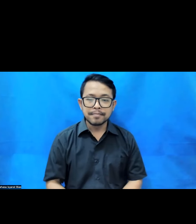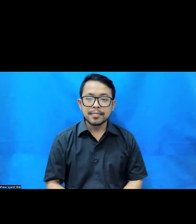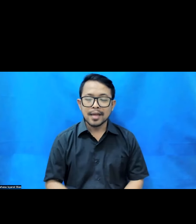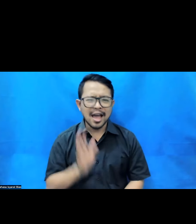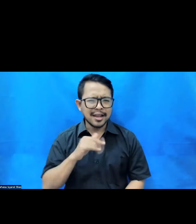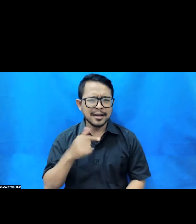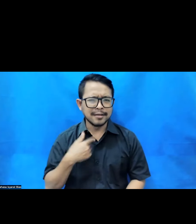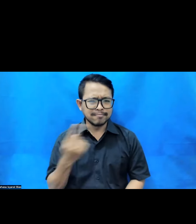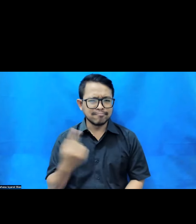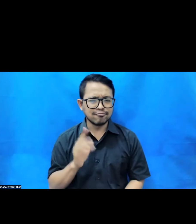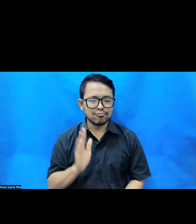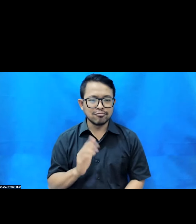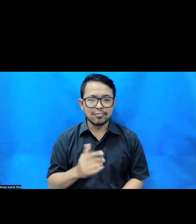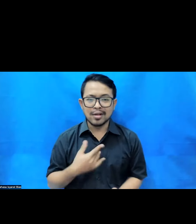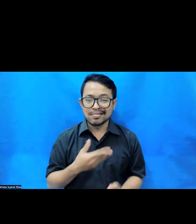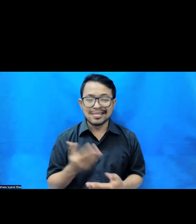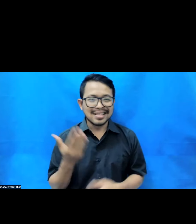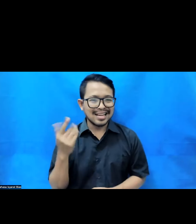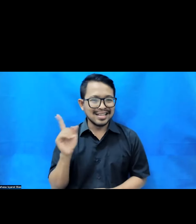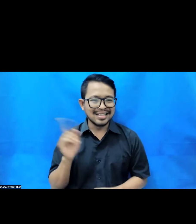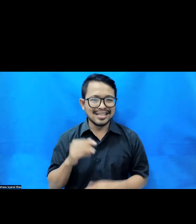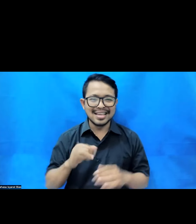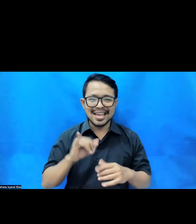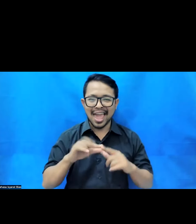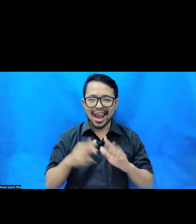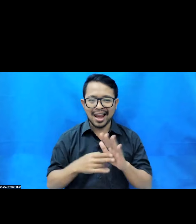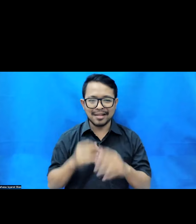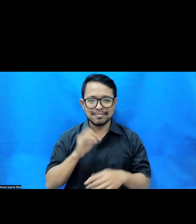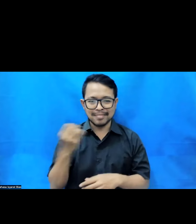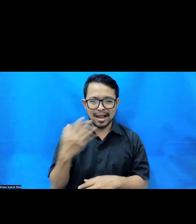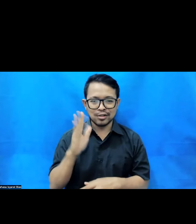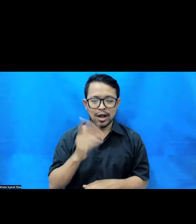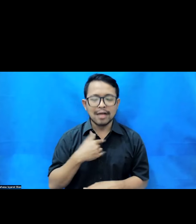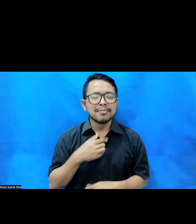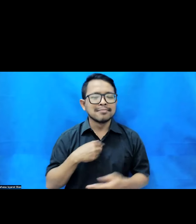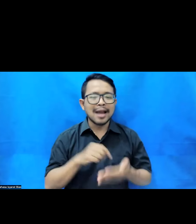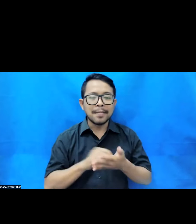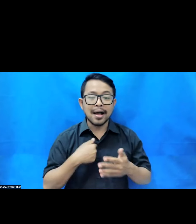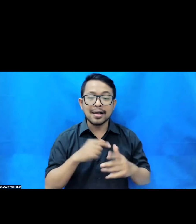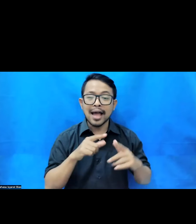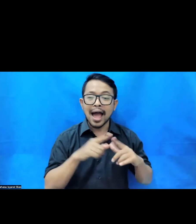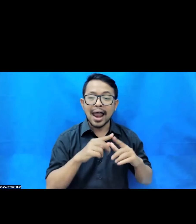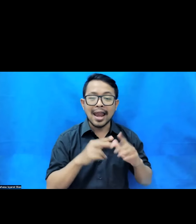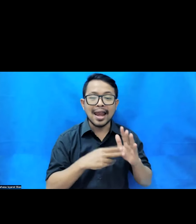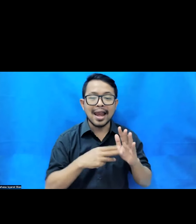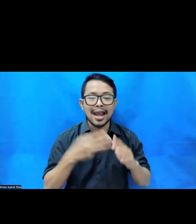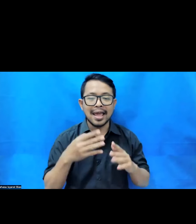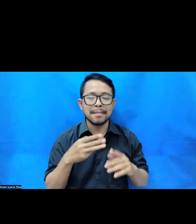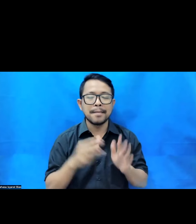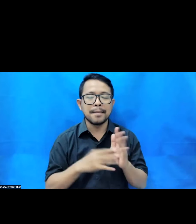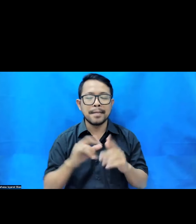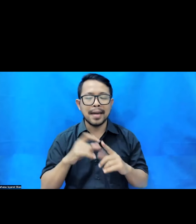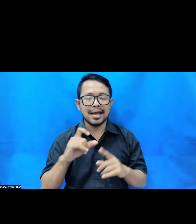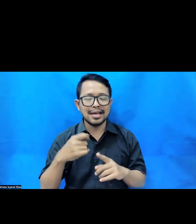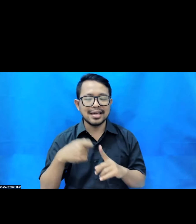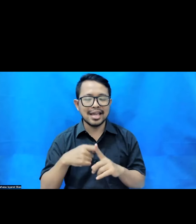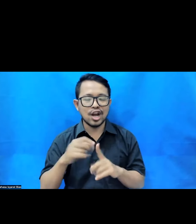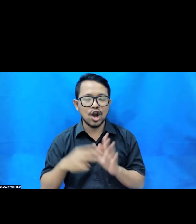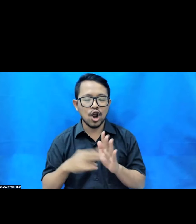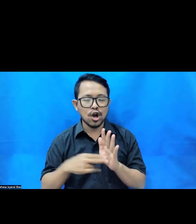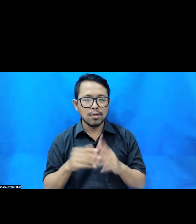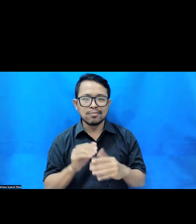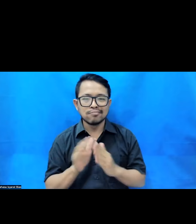name is Anne McKinnon, and I lead on the AT 2030 programme for the UK Government's Foreign Commonwealth